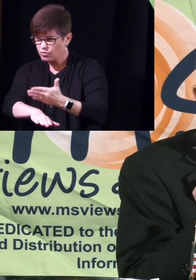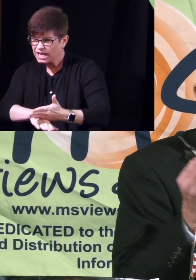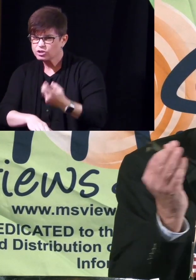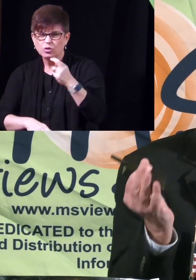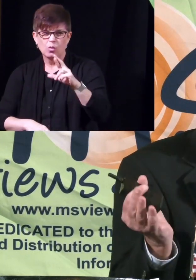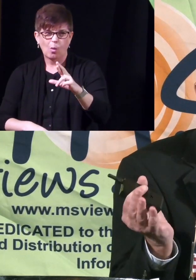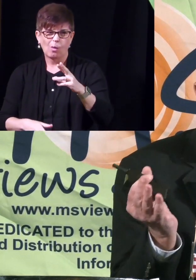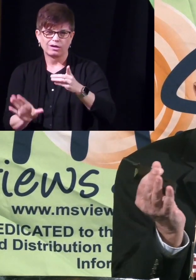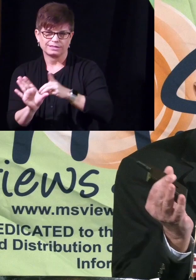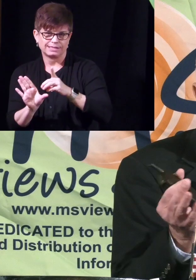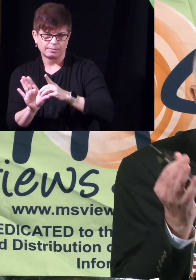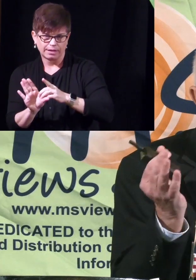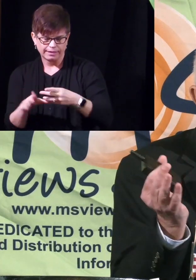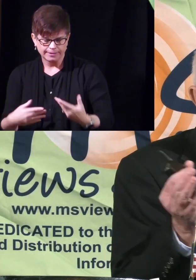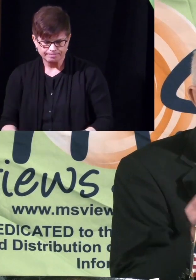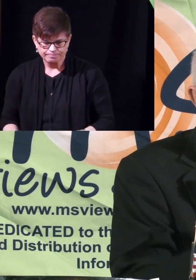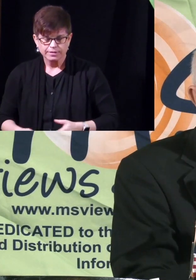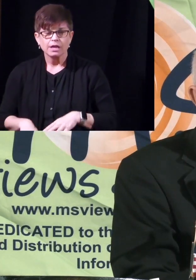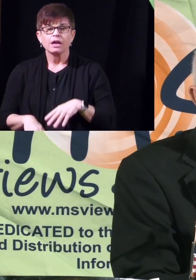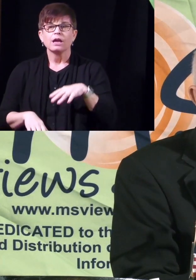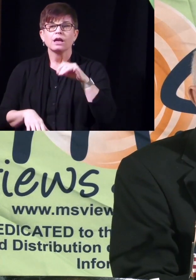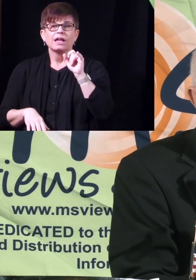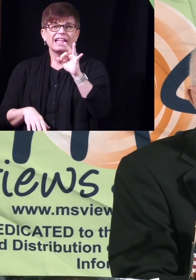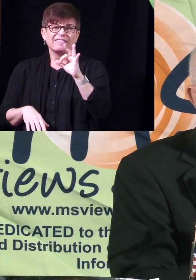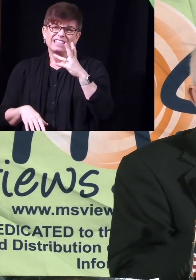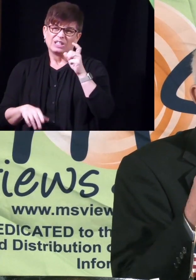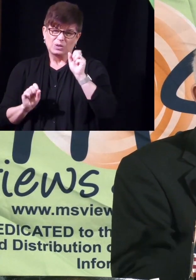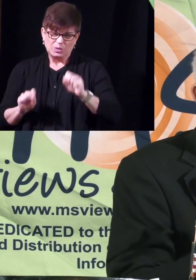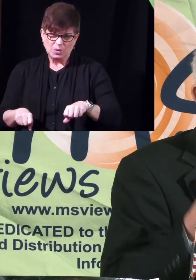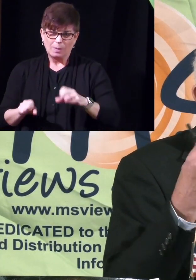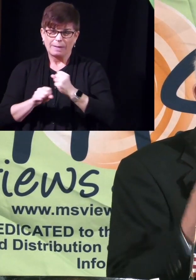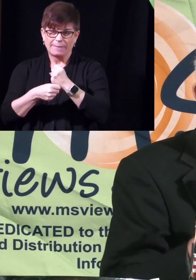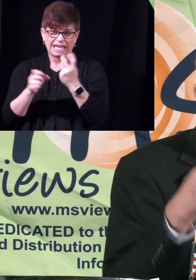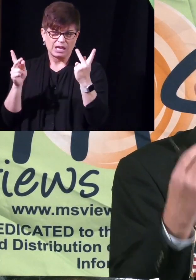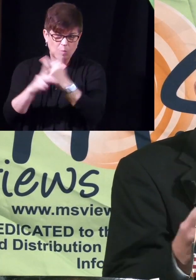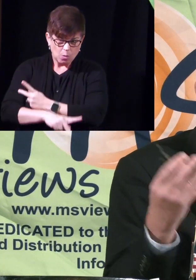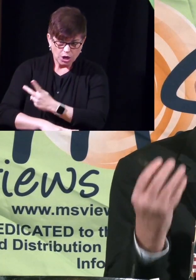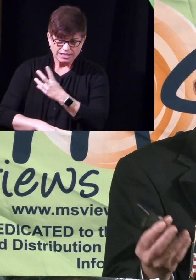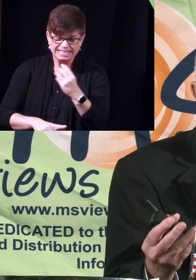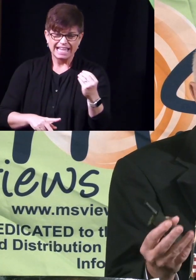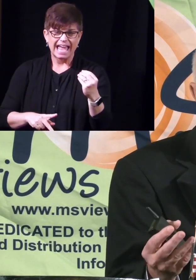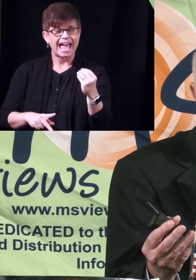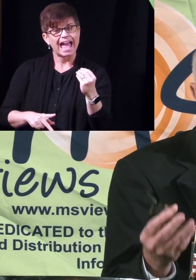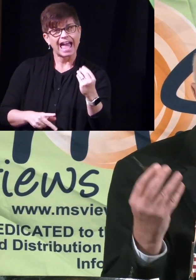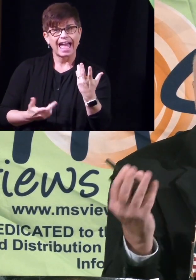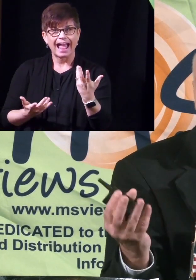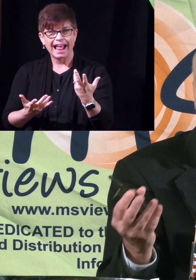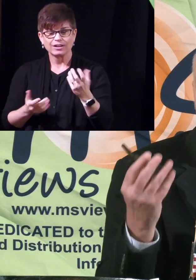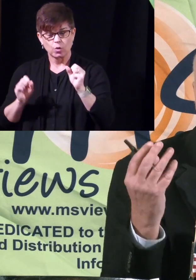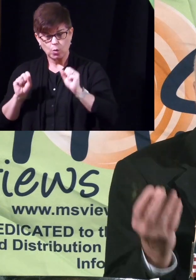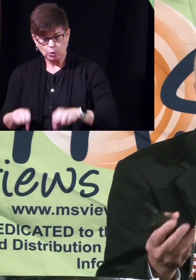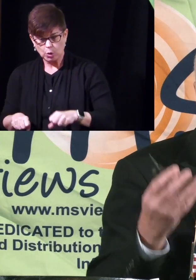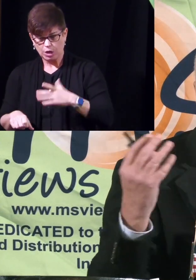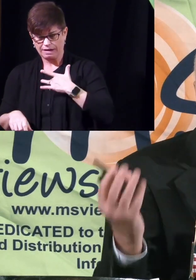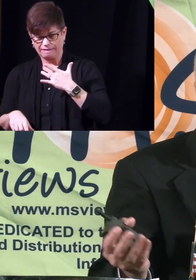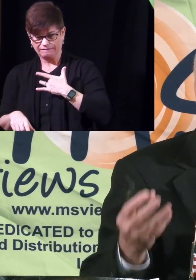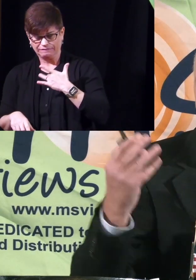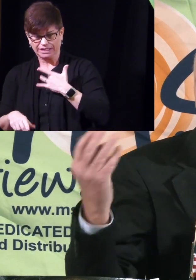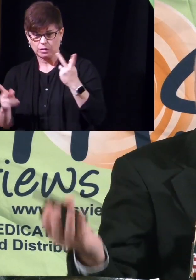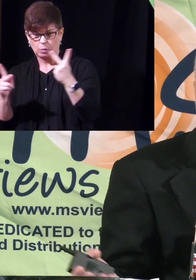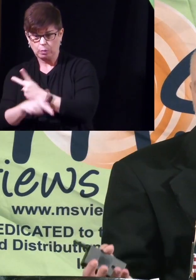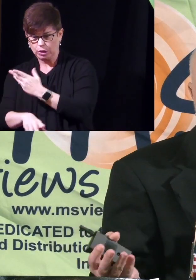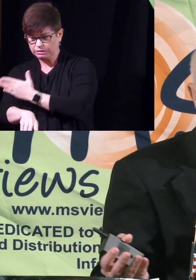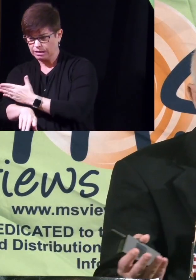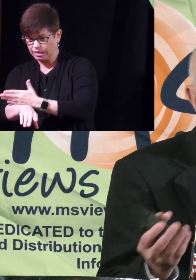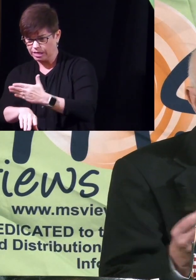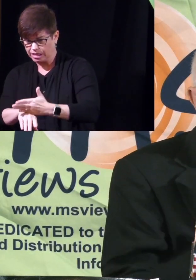relapse, they may get worse, and this too we'll discuss in a second. But they may also get worse independent of relapses, PIRA, progression independent